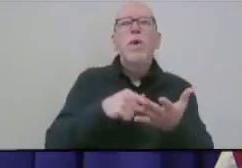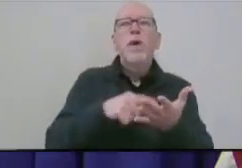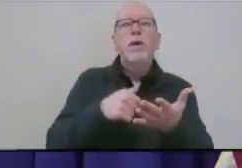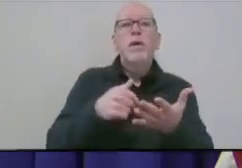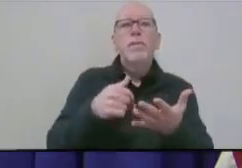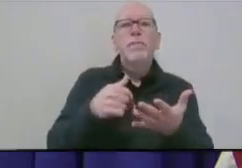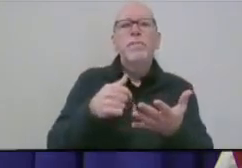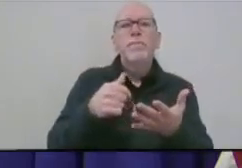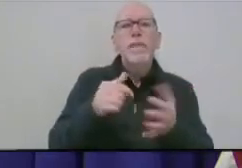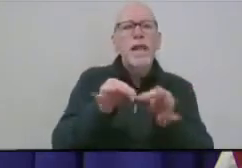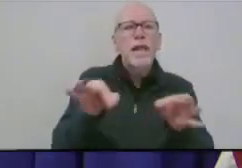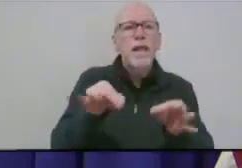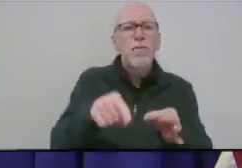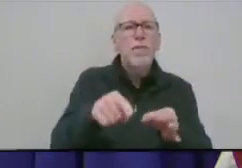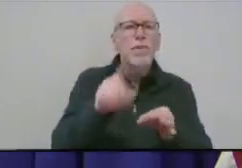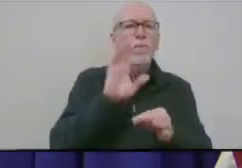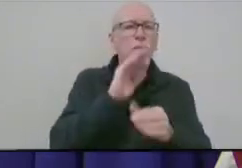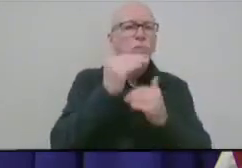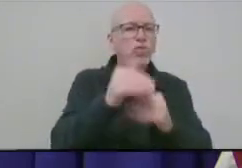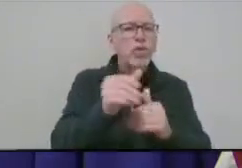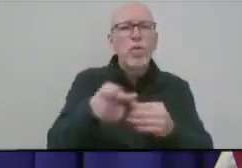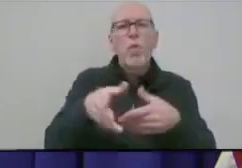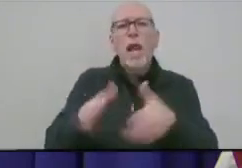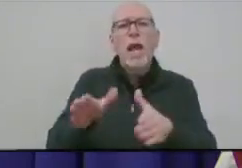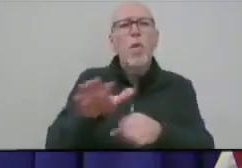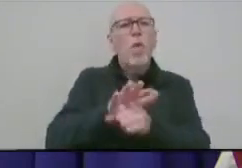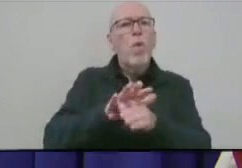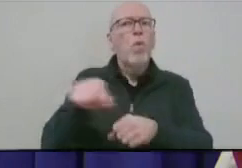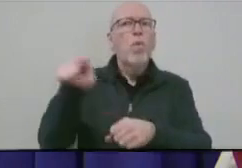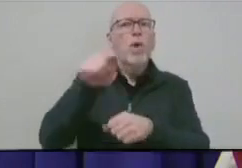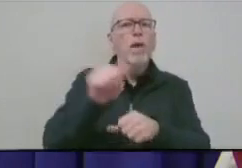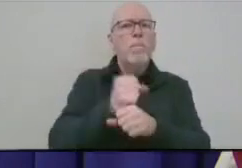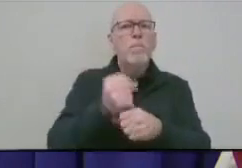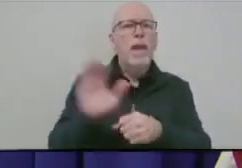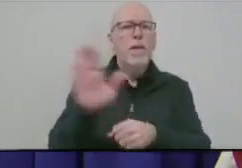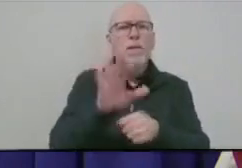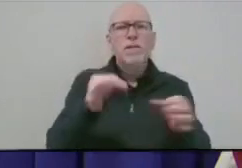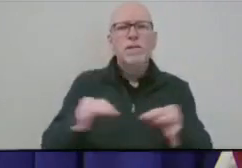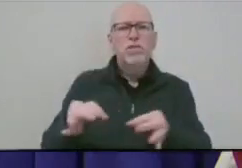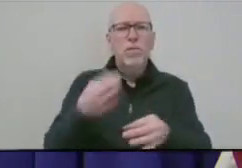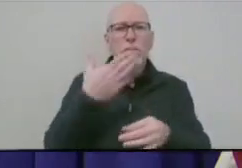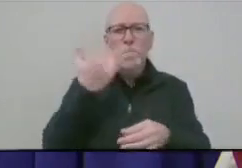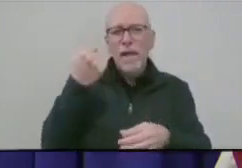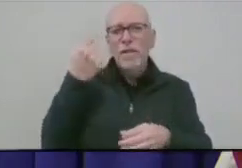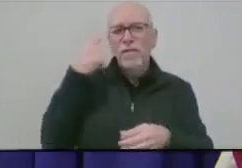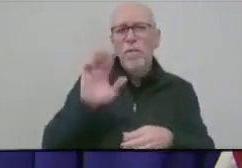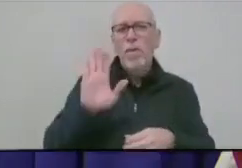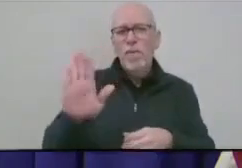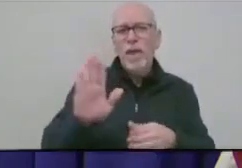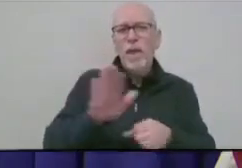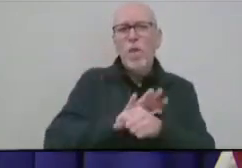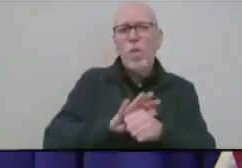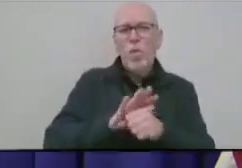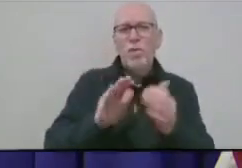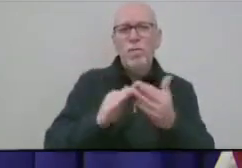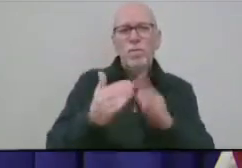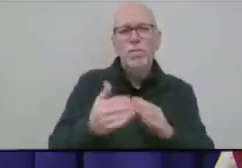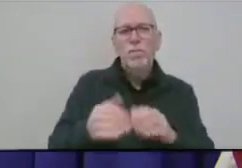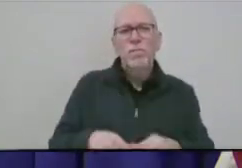what language restricts or allows locals to continue to make the decisions that are in the best interest for their locality.